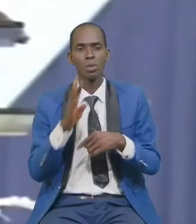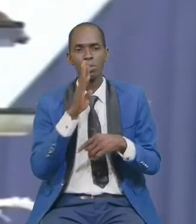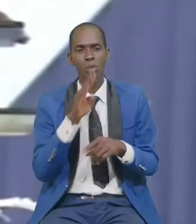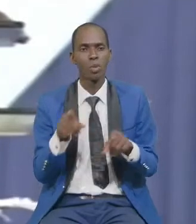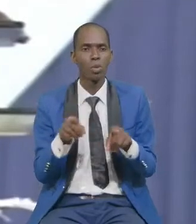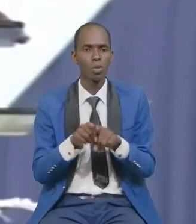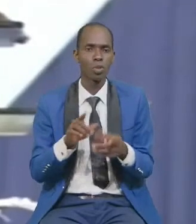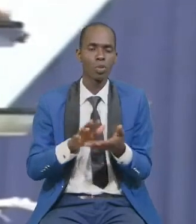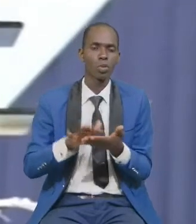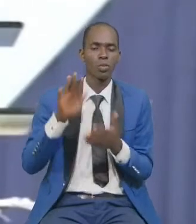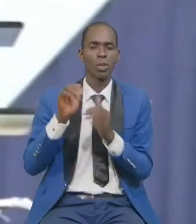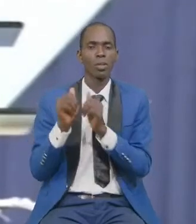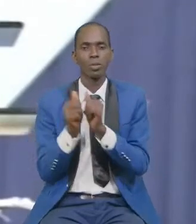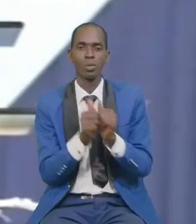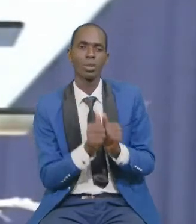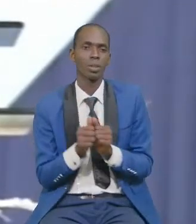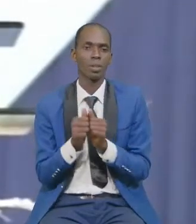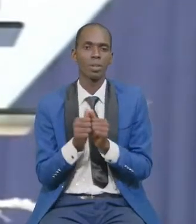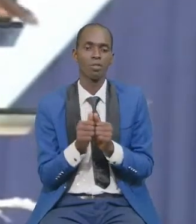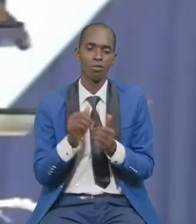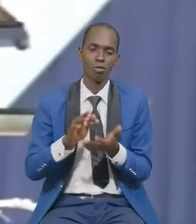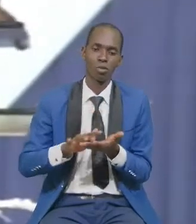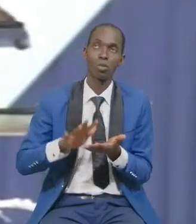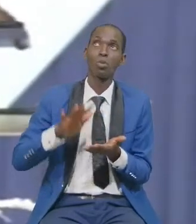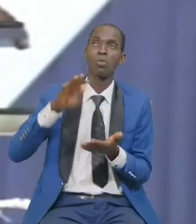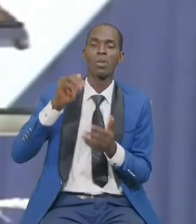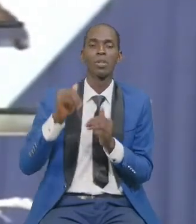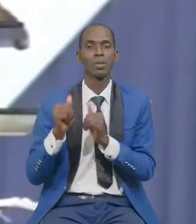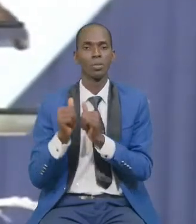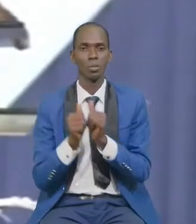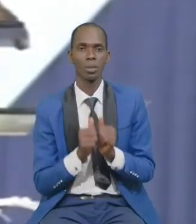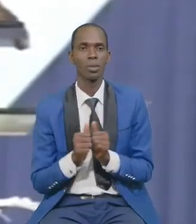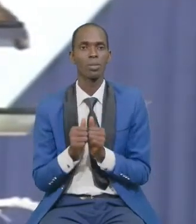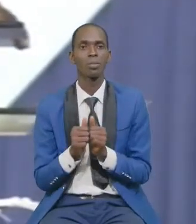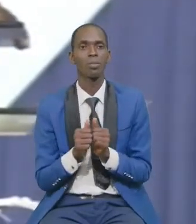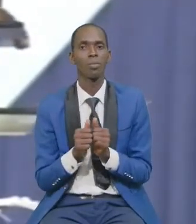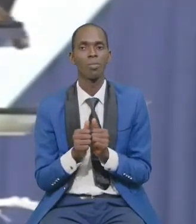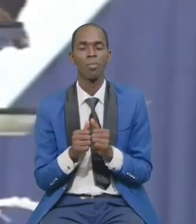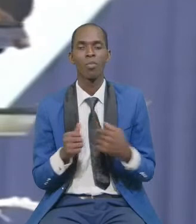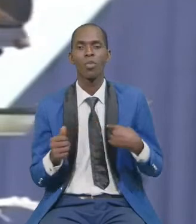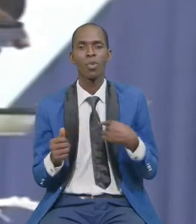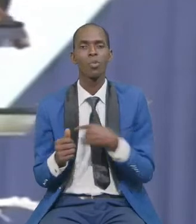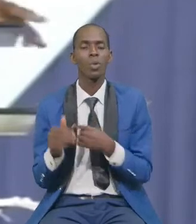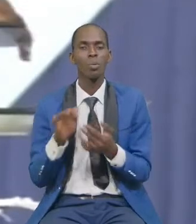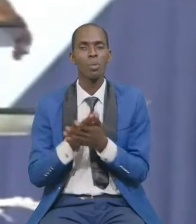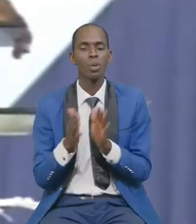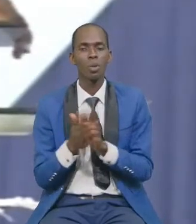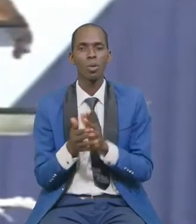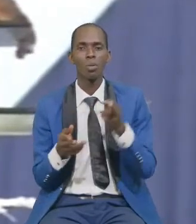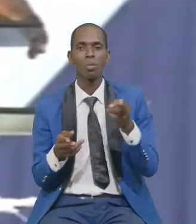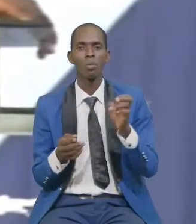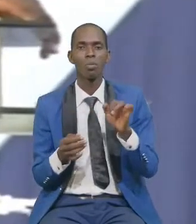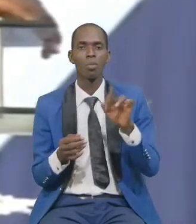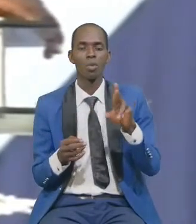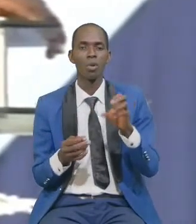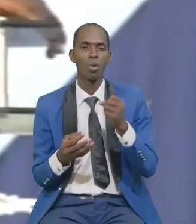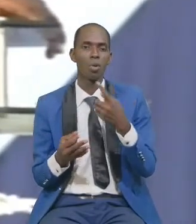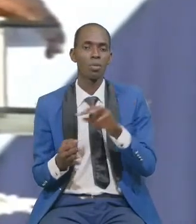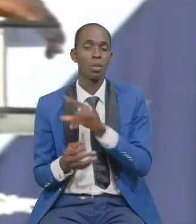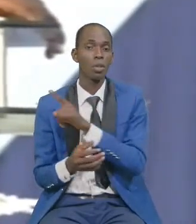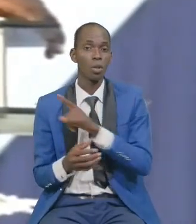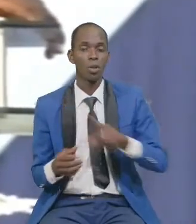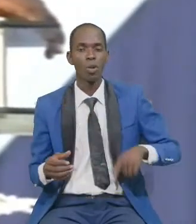glorified together. Glorified together, we become heirs of the Lord and